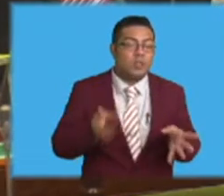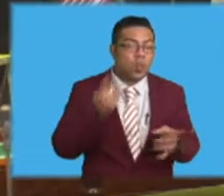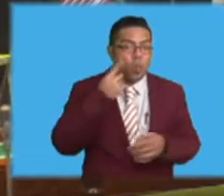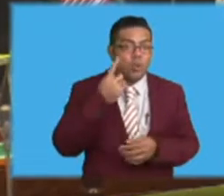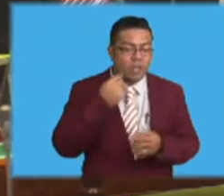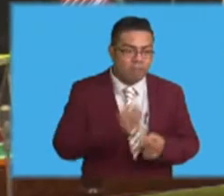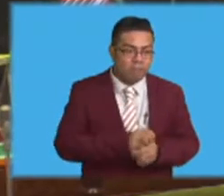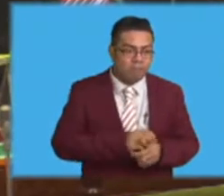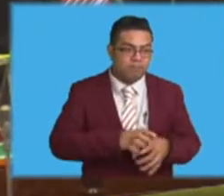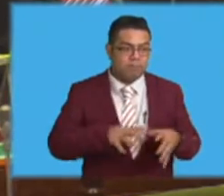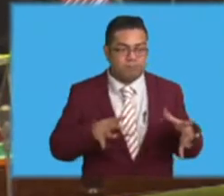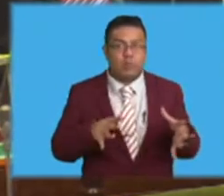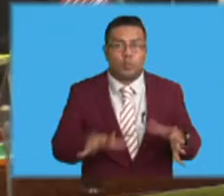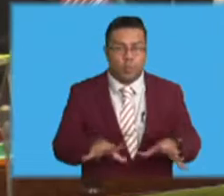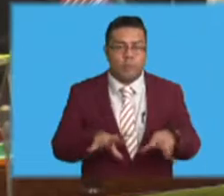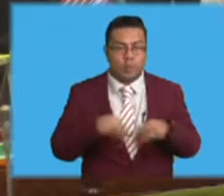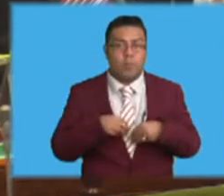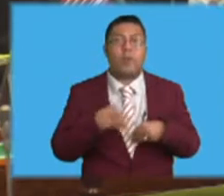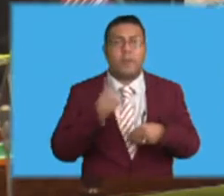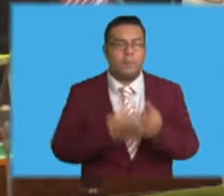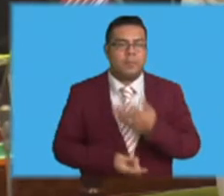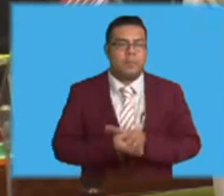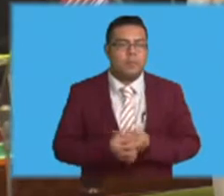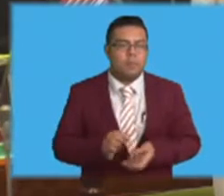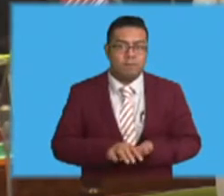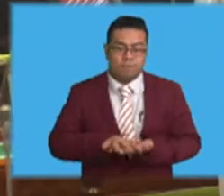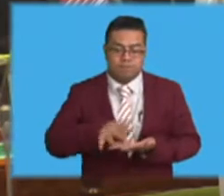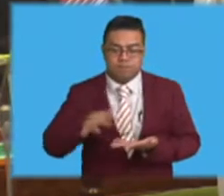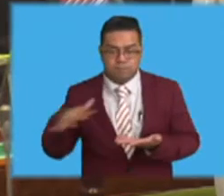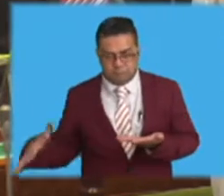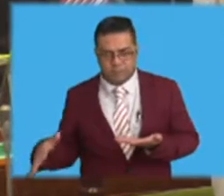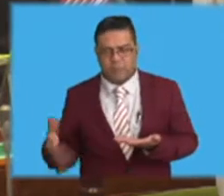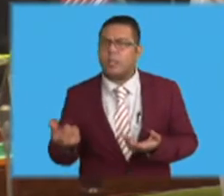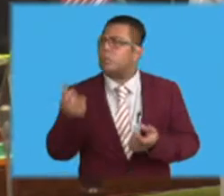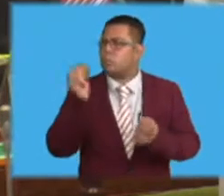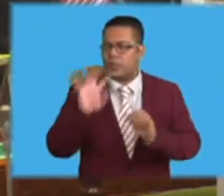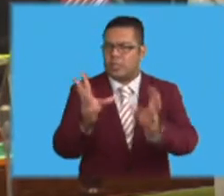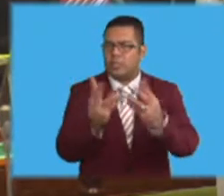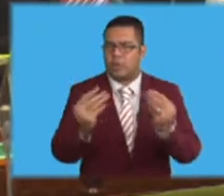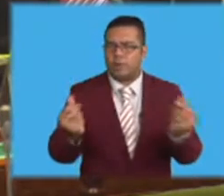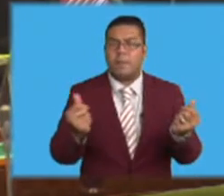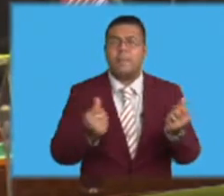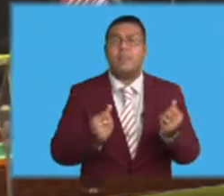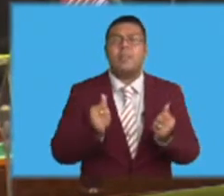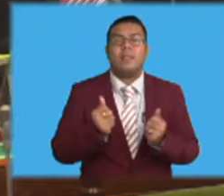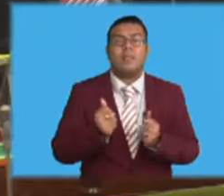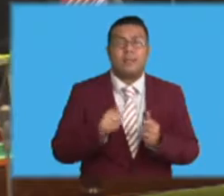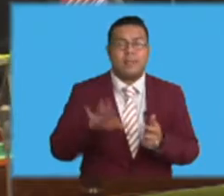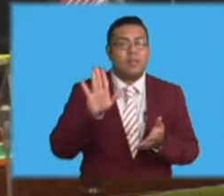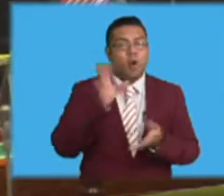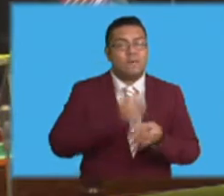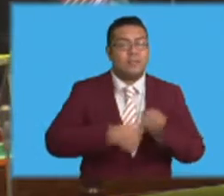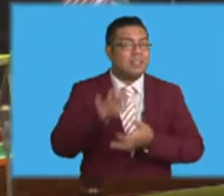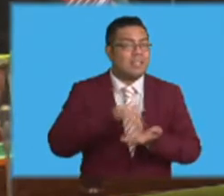pits to absorb. It was quickly remedied by the Divisional Medical Officer Central and his team.